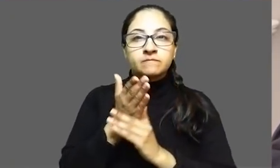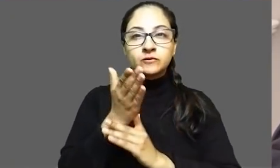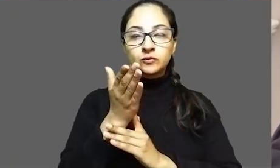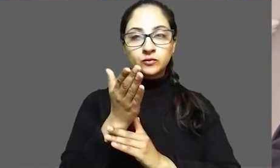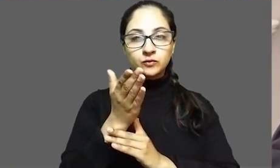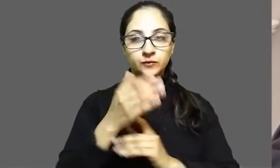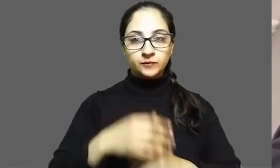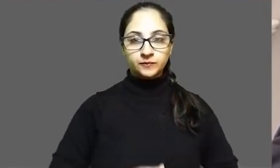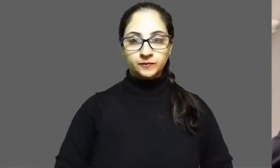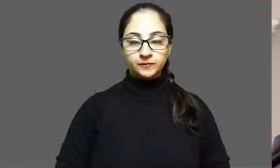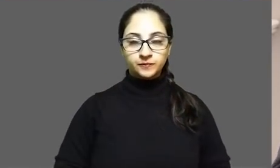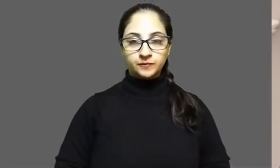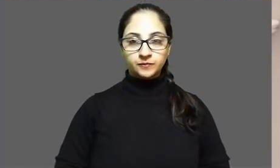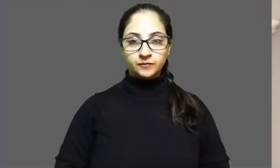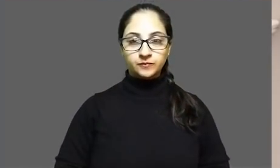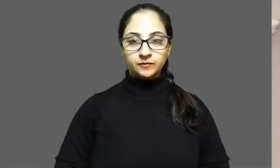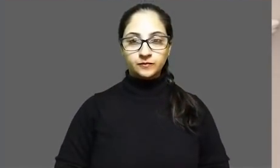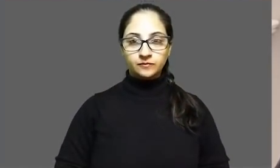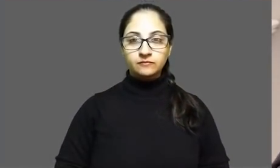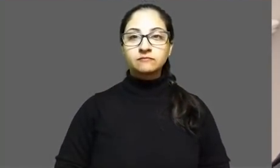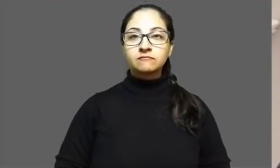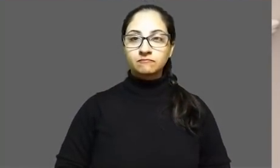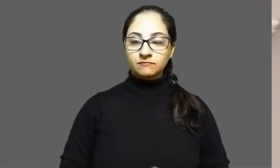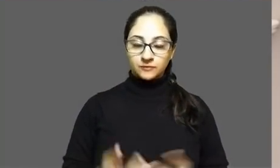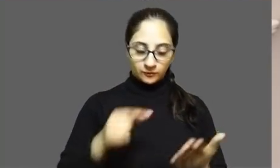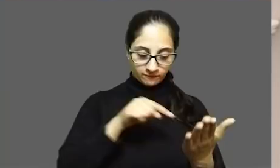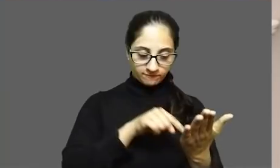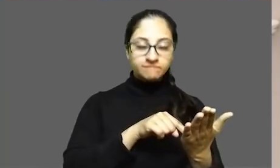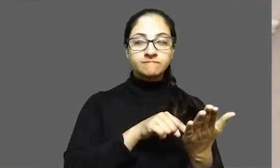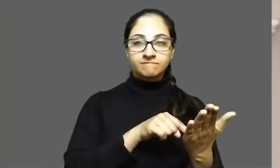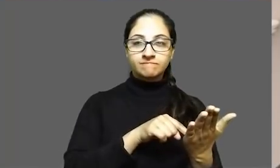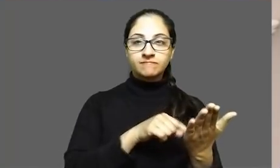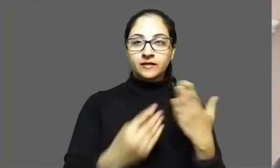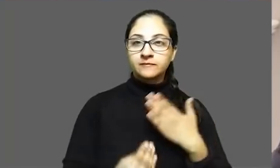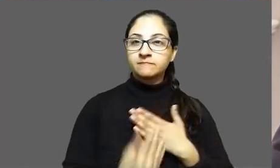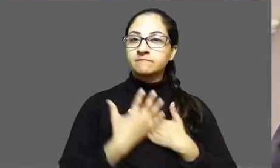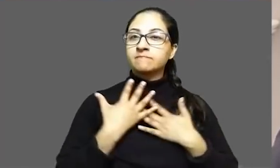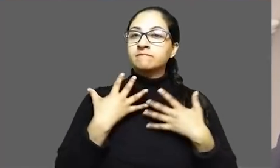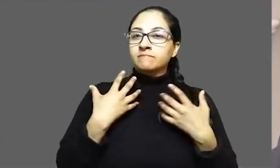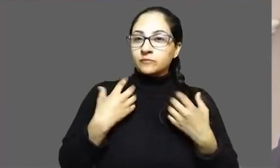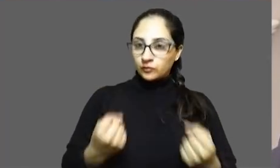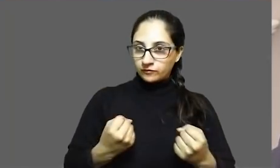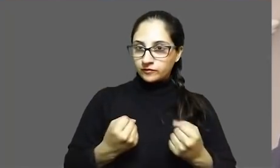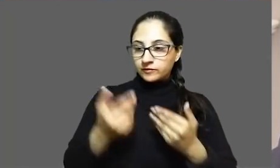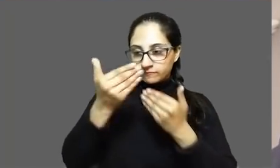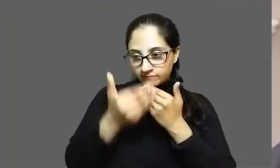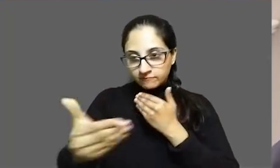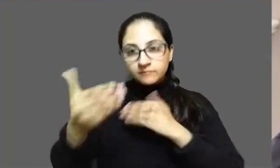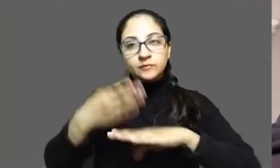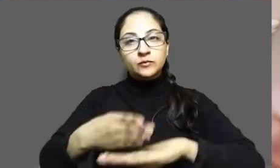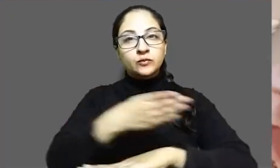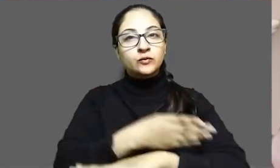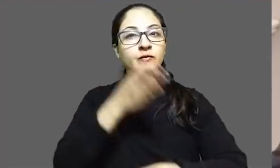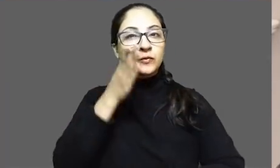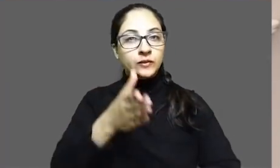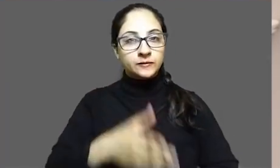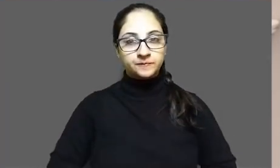difficulty. Therefore, we can look forward with confidence.